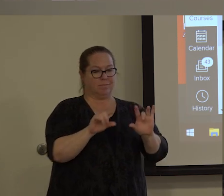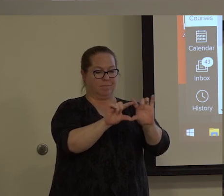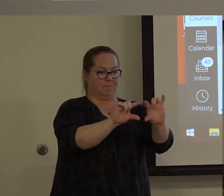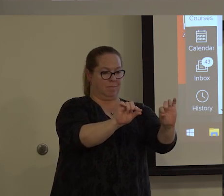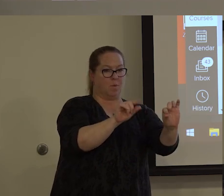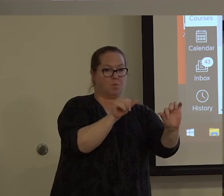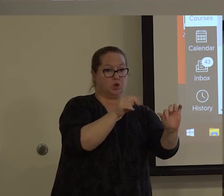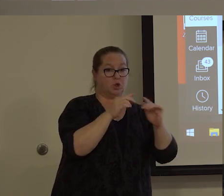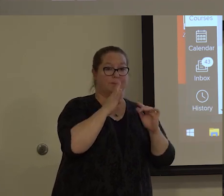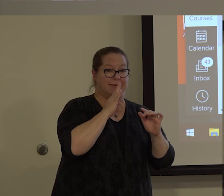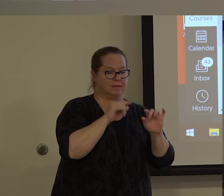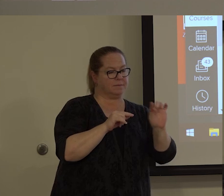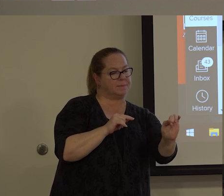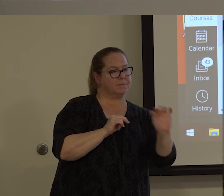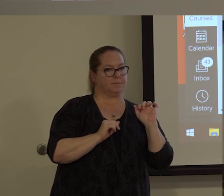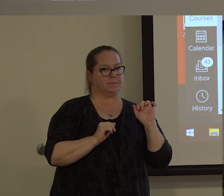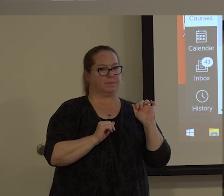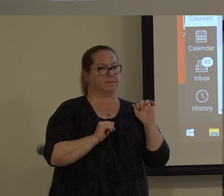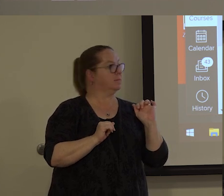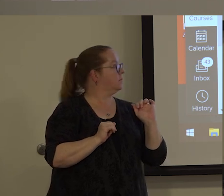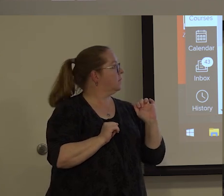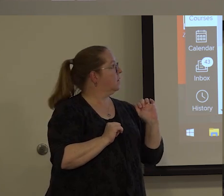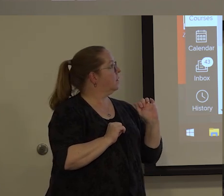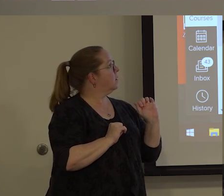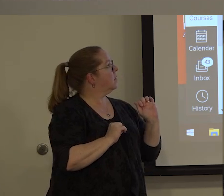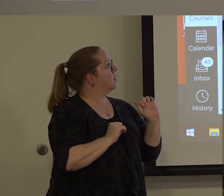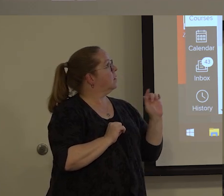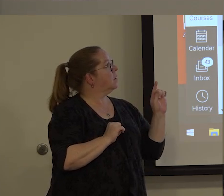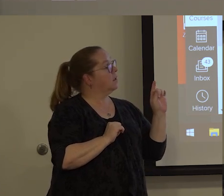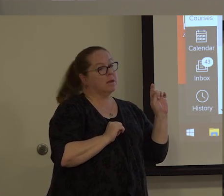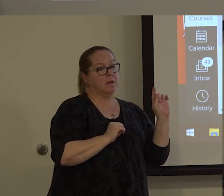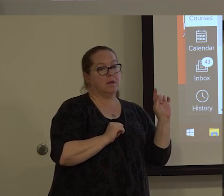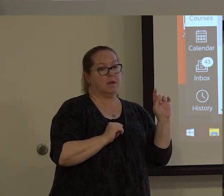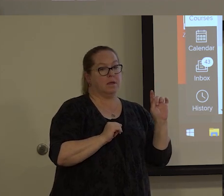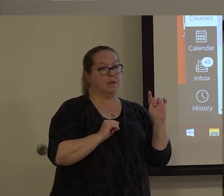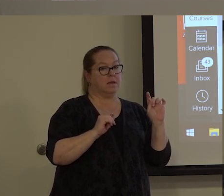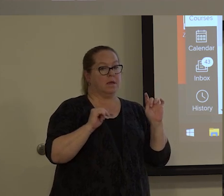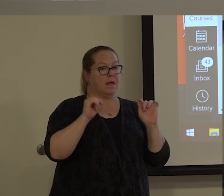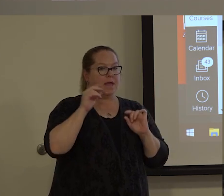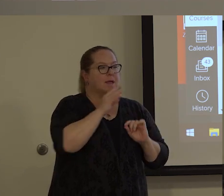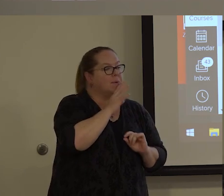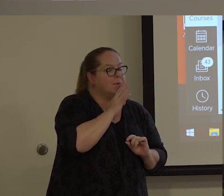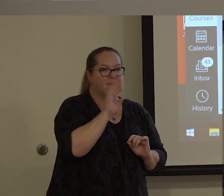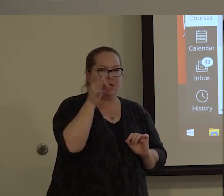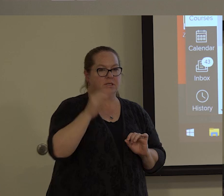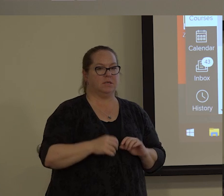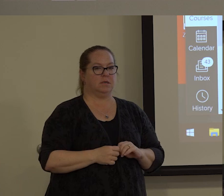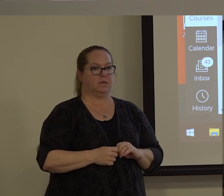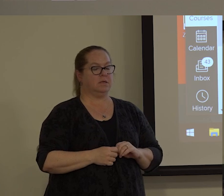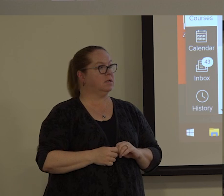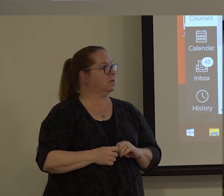button. And I gotta allow it, of course. Il y a 6 chaises. I think that's